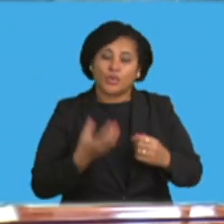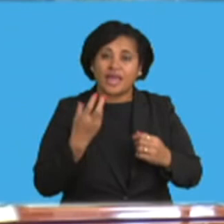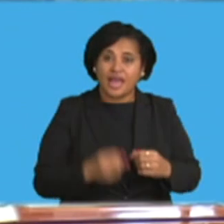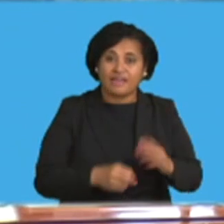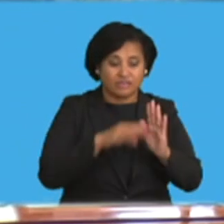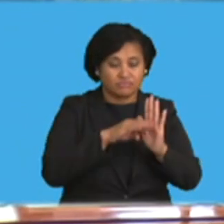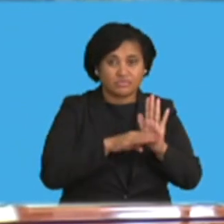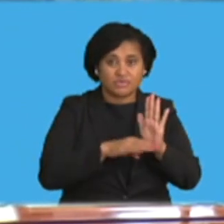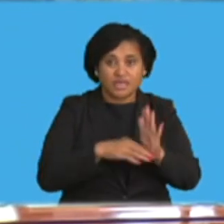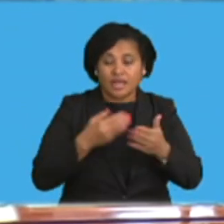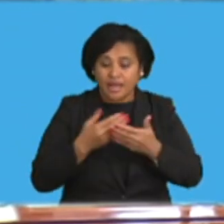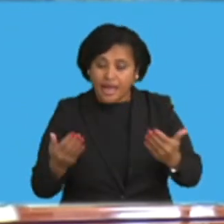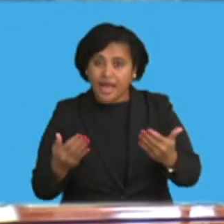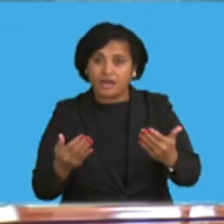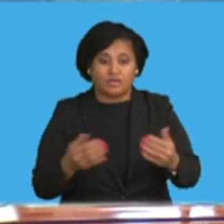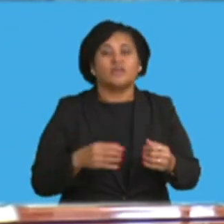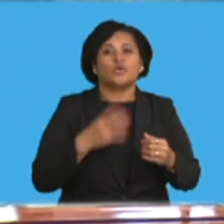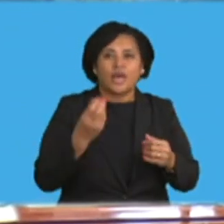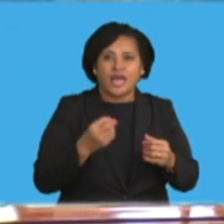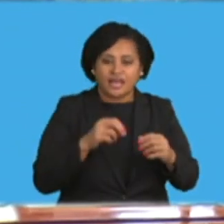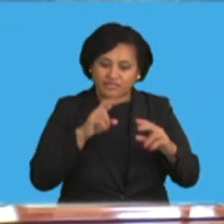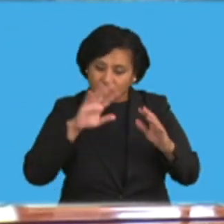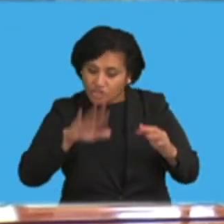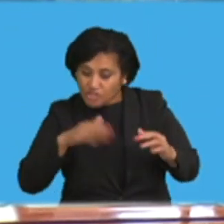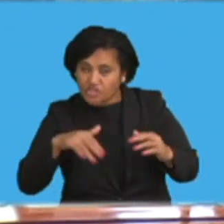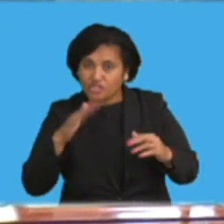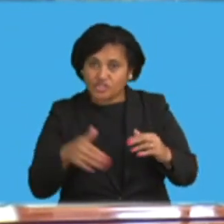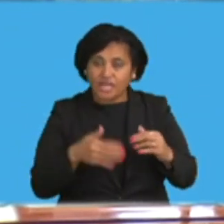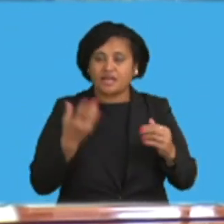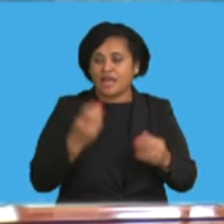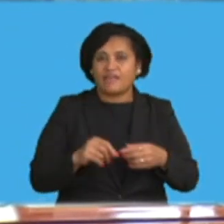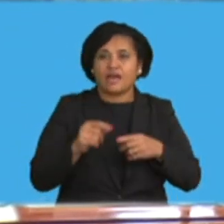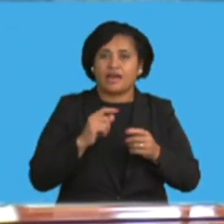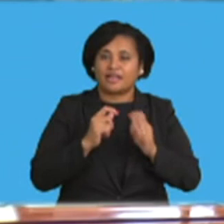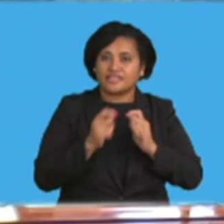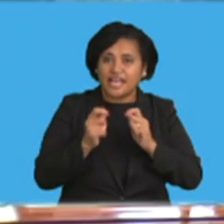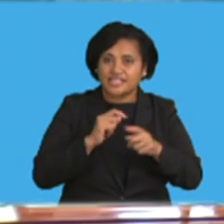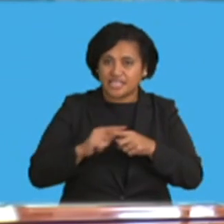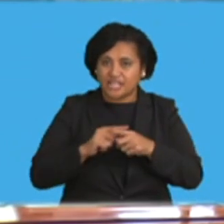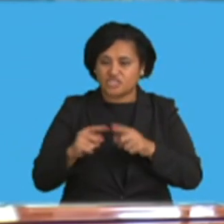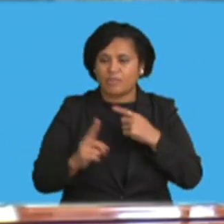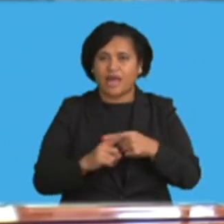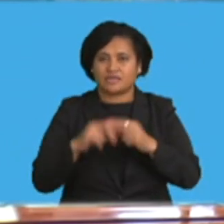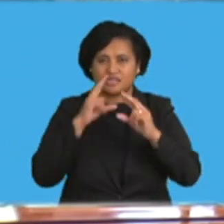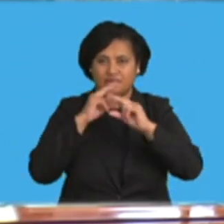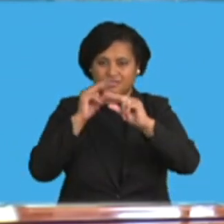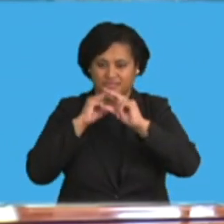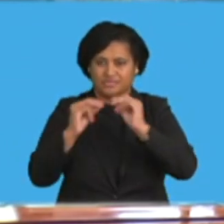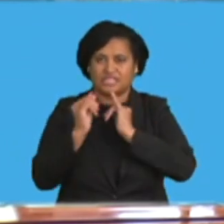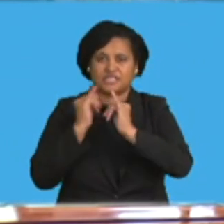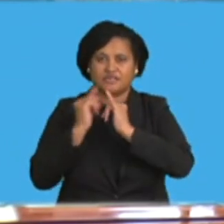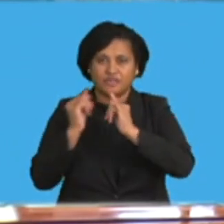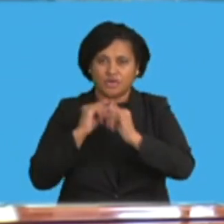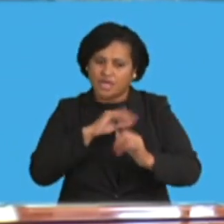the likes of screening, aptitude tests, agility tests, and personal interviews. Background